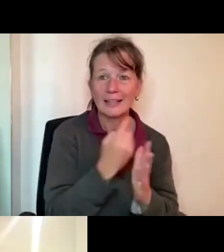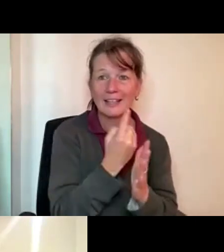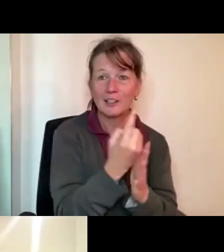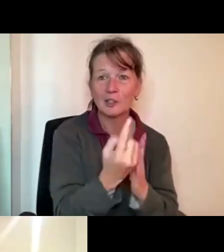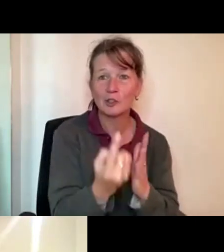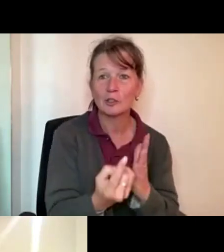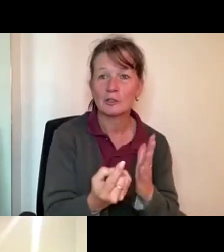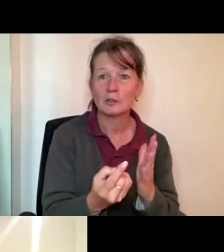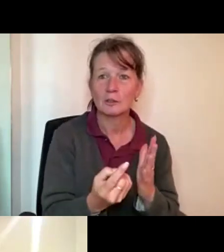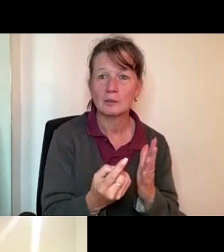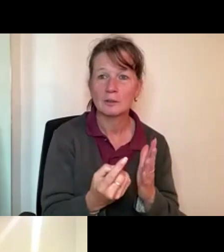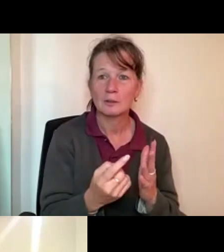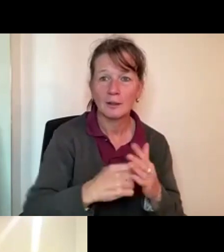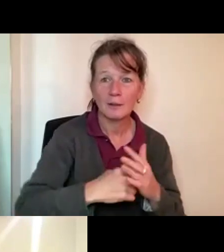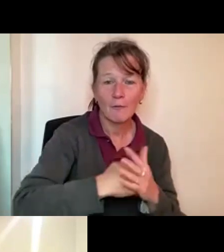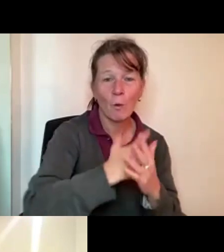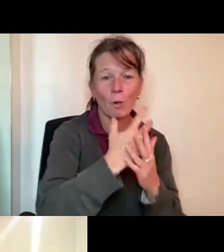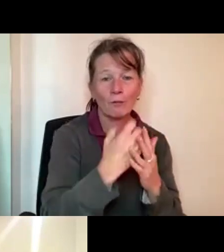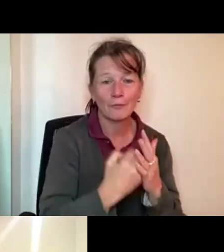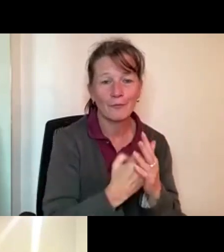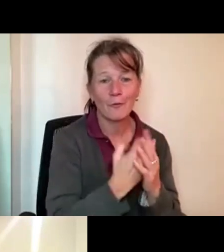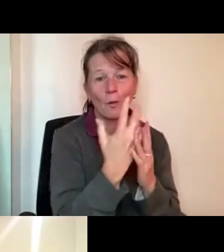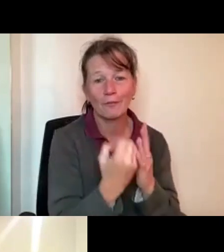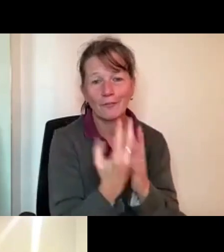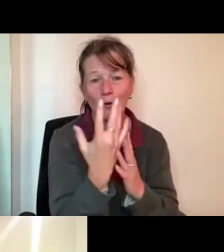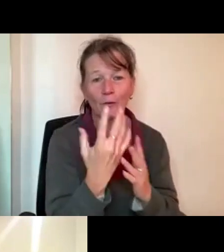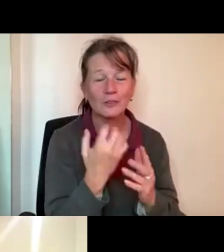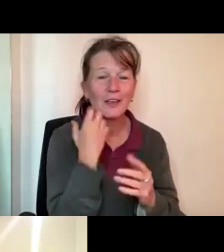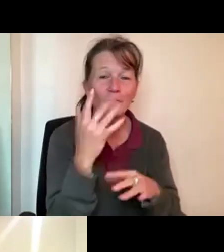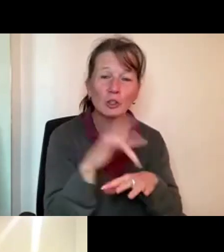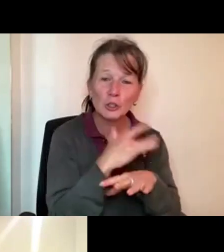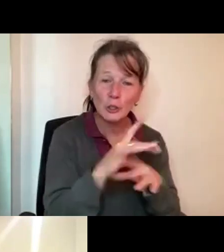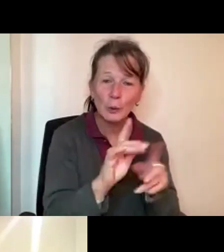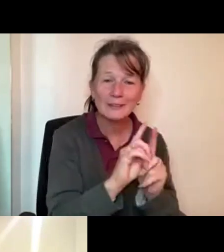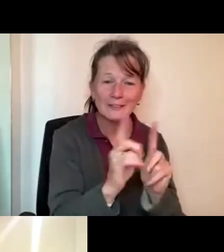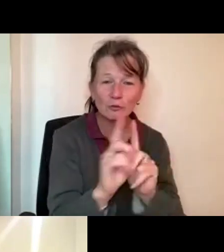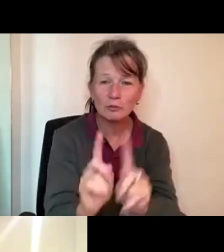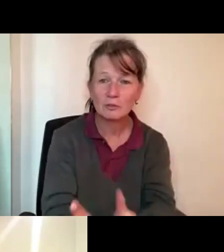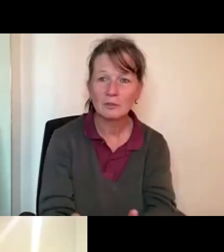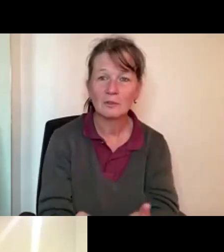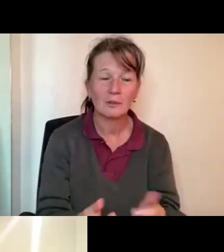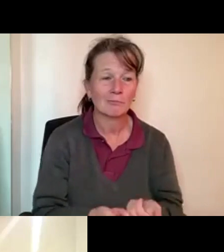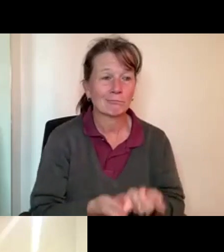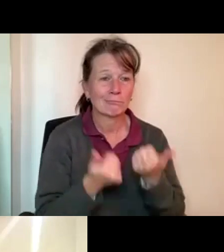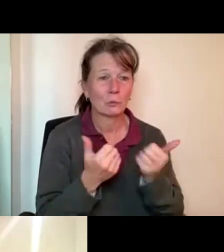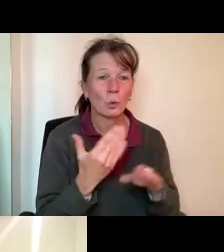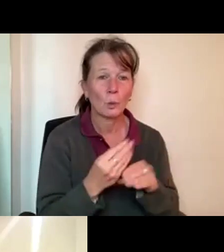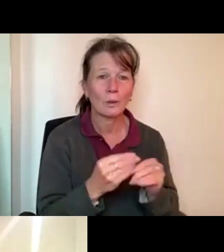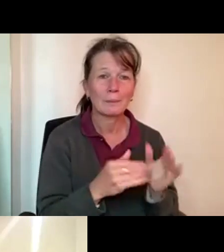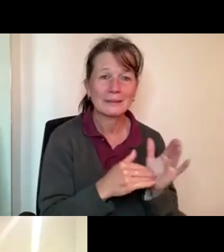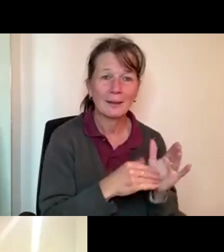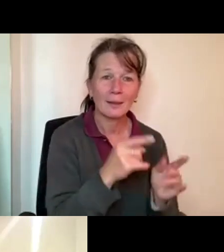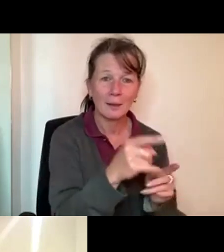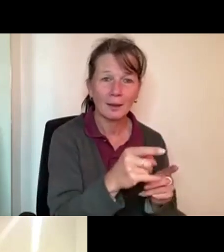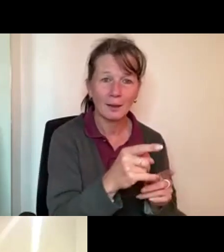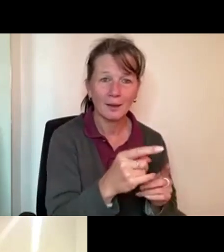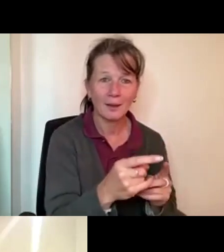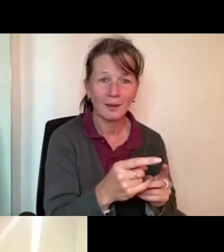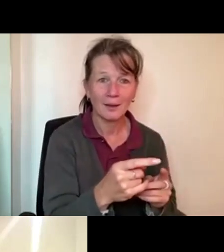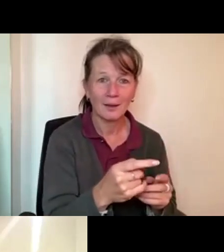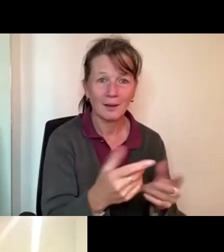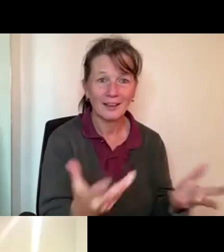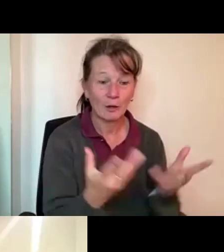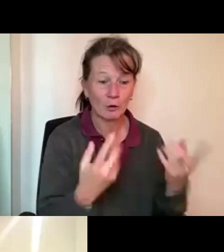really like evolving, and it was much different. And that was also great what Mathilde make us to do, that